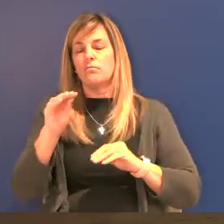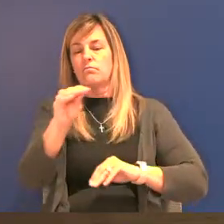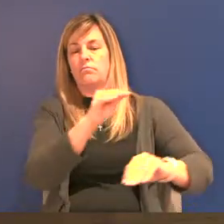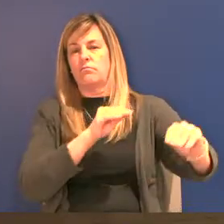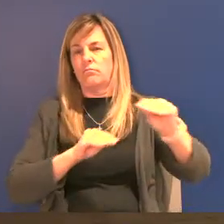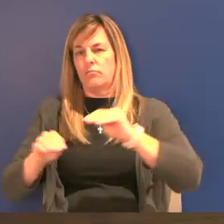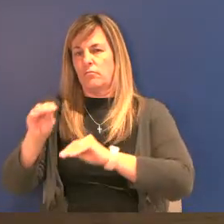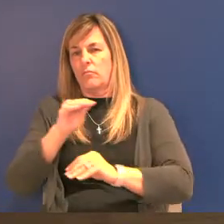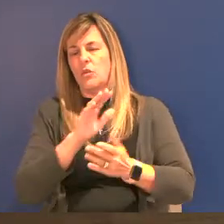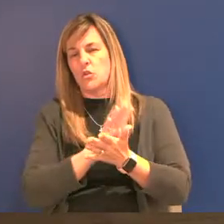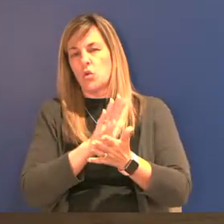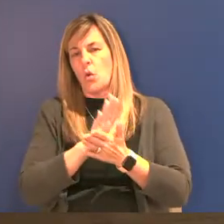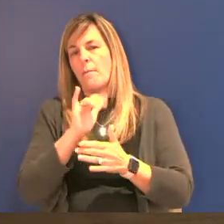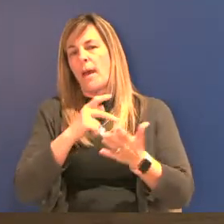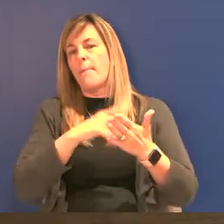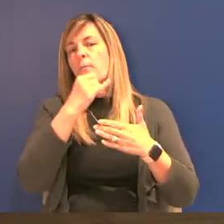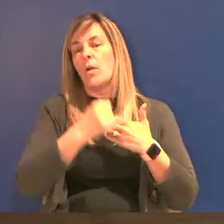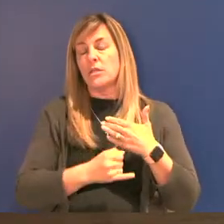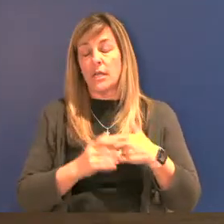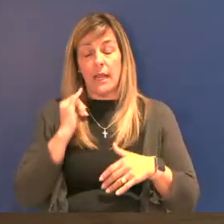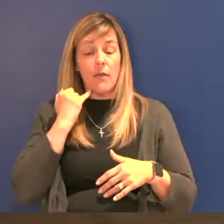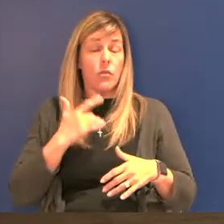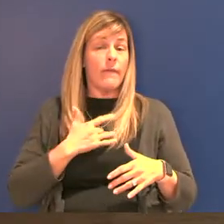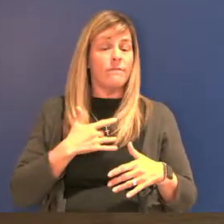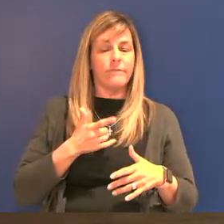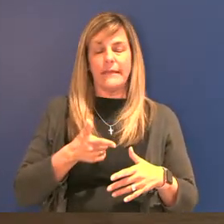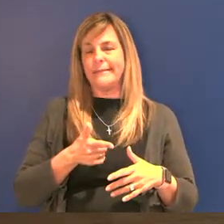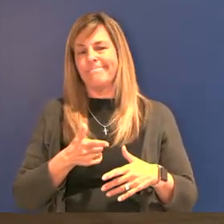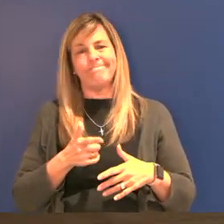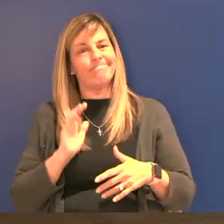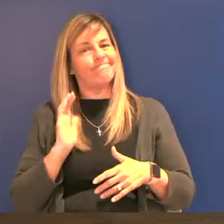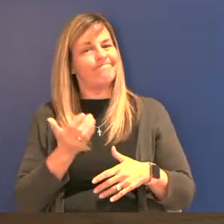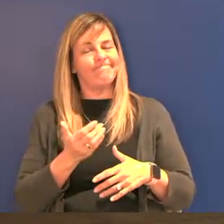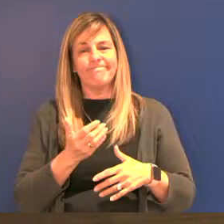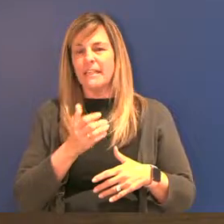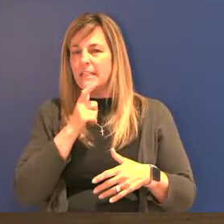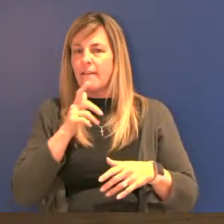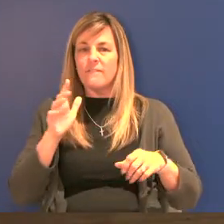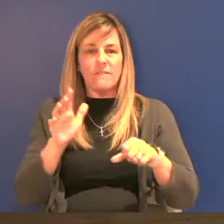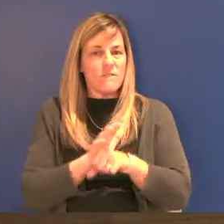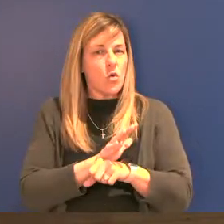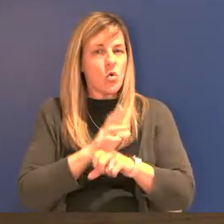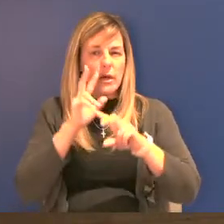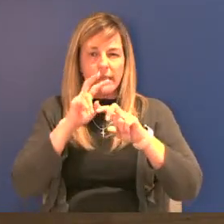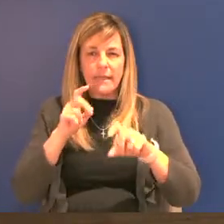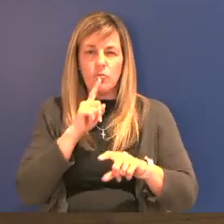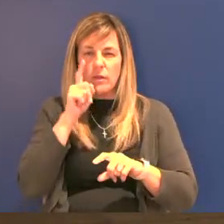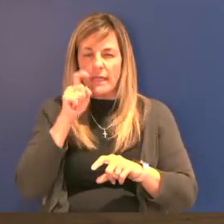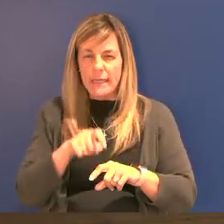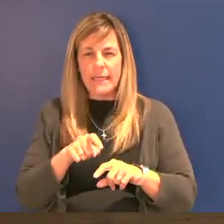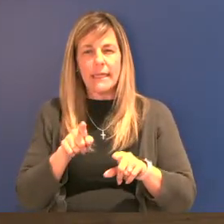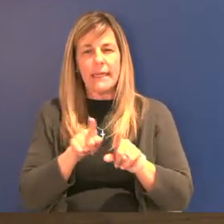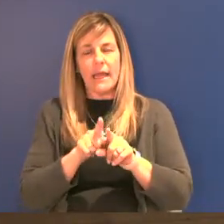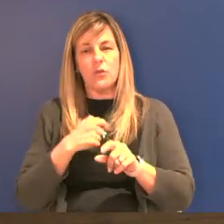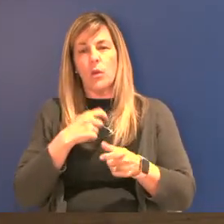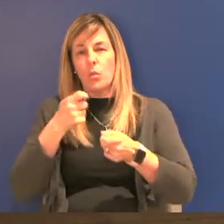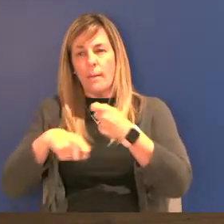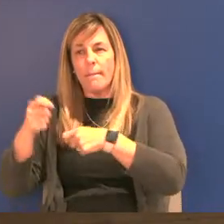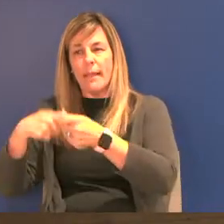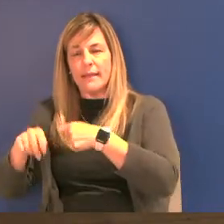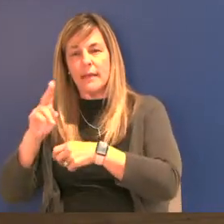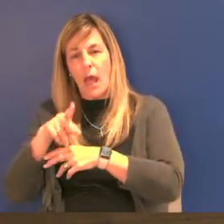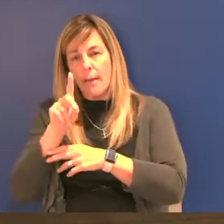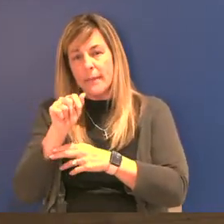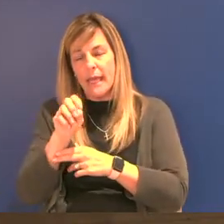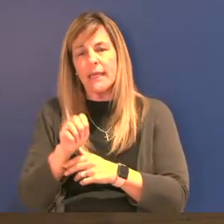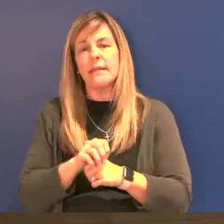project. And so if we feel like it's not capturing the full assessment that we need as we start doing replacements and updates,